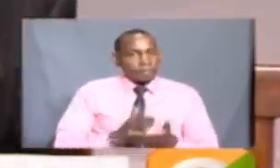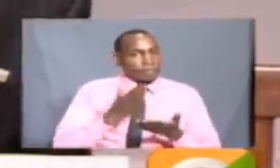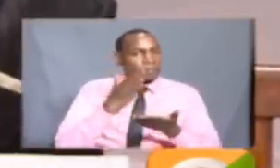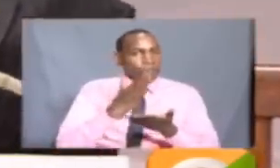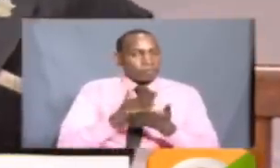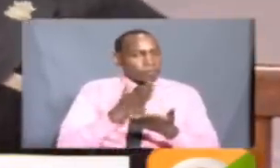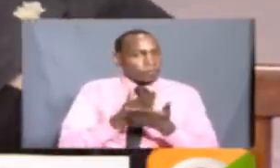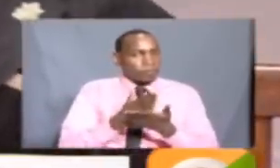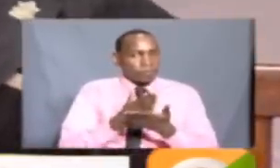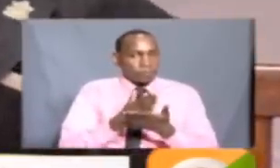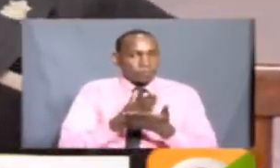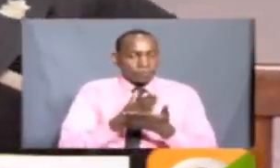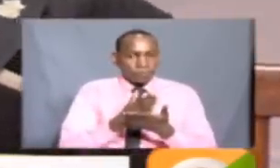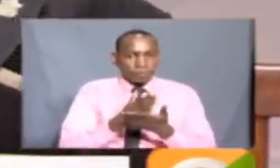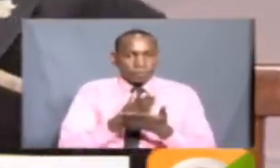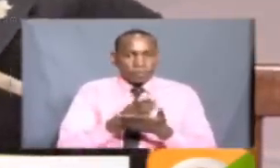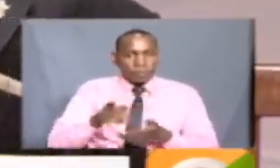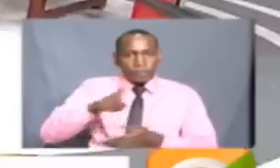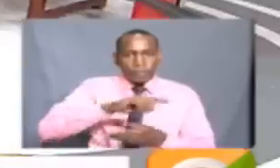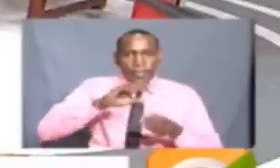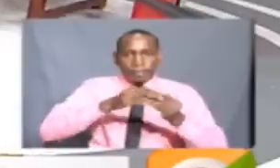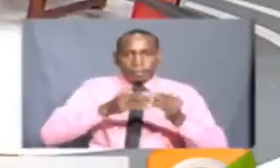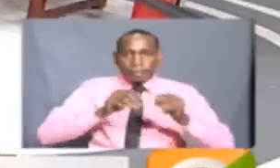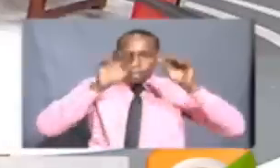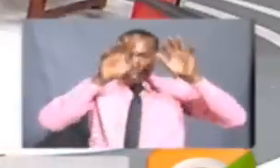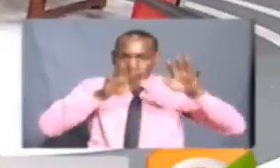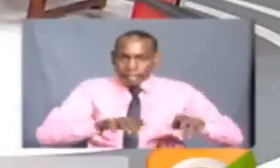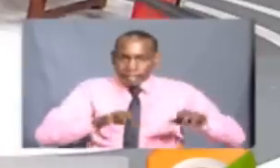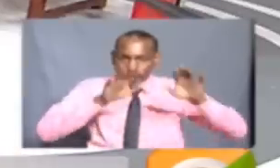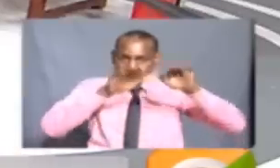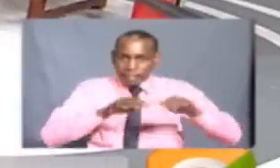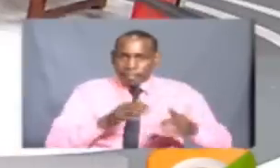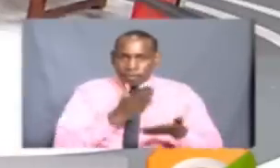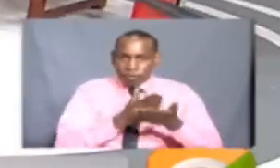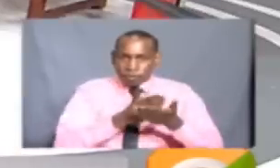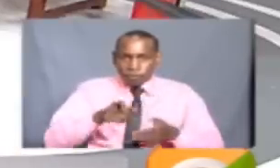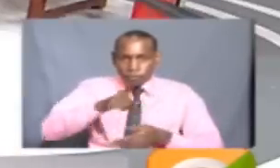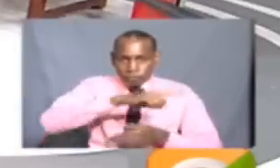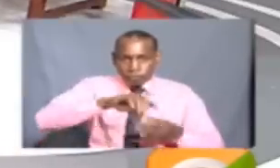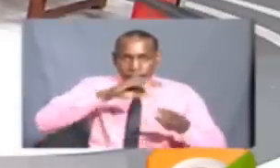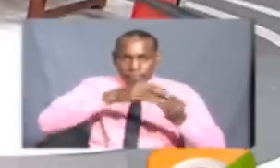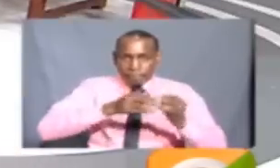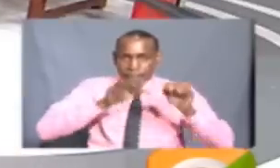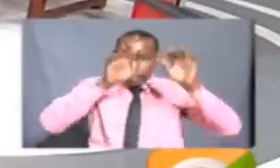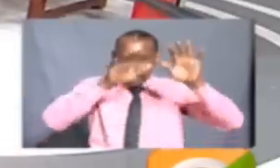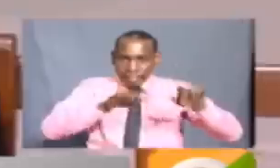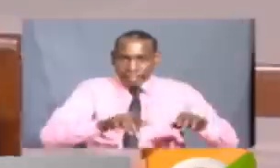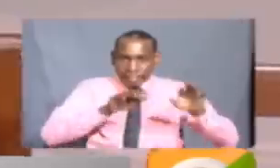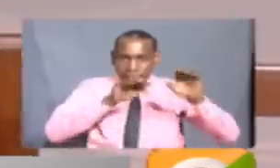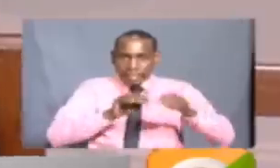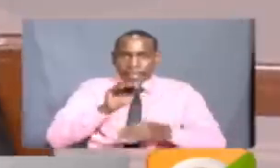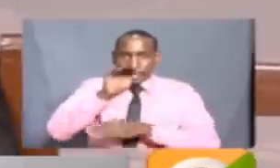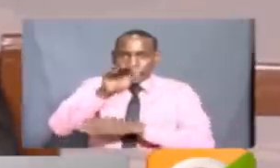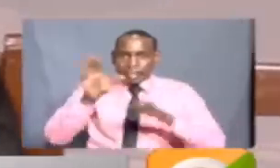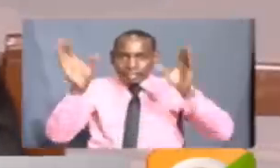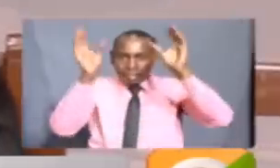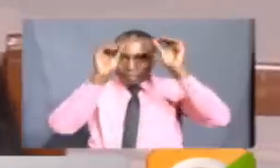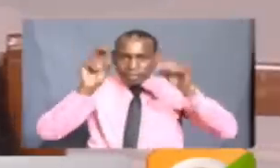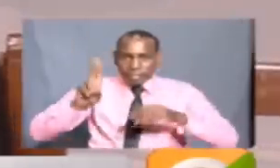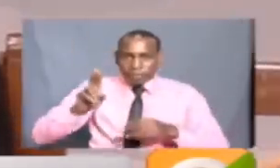Of course we make rain. Emanuelia. What are they saying, Emanuelia? Of course we make rain. Ask President Kenyatta